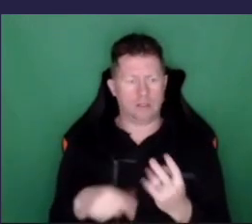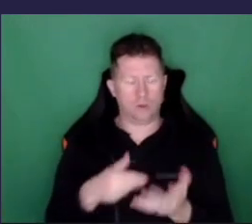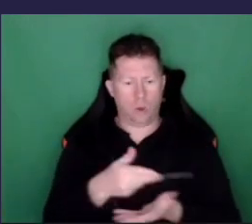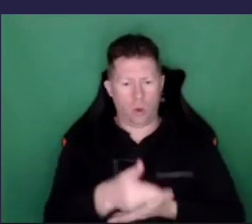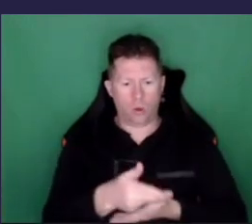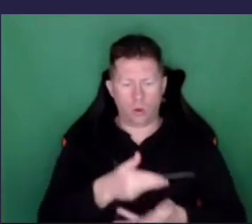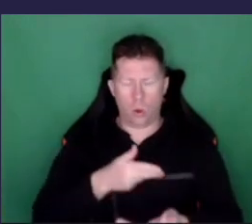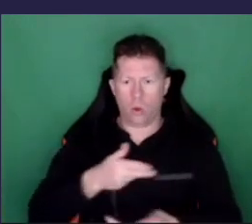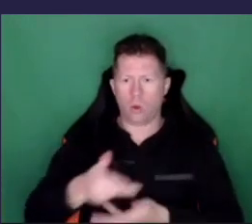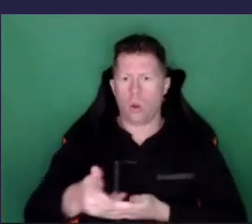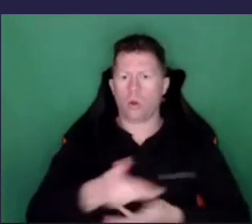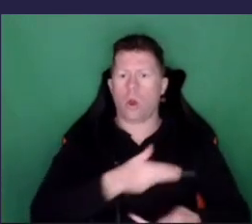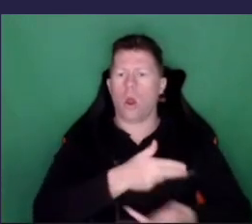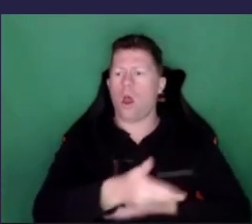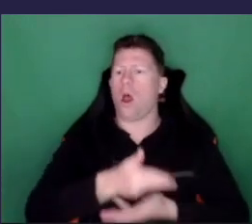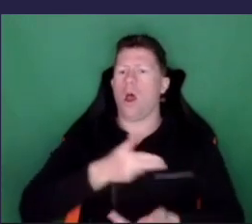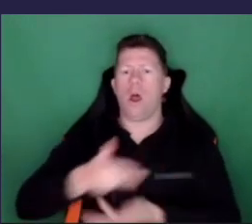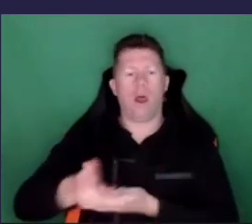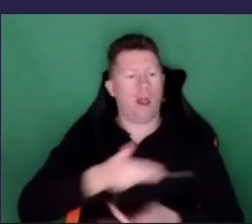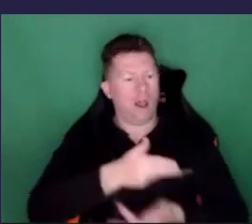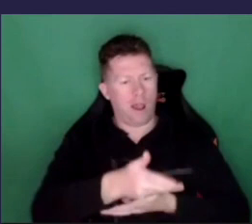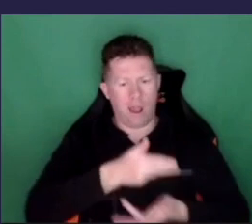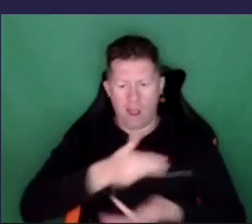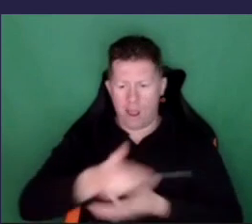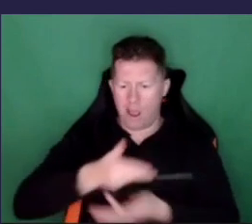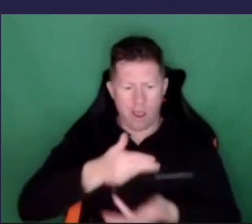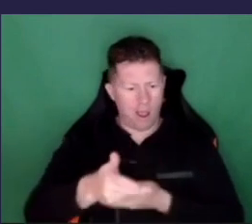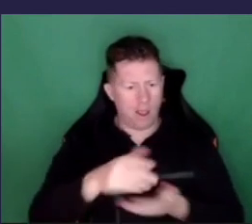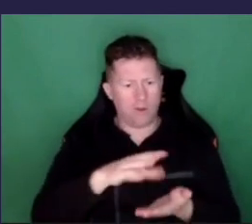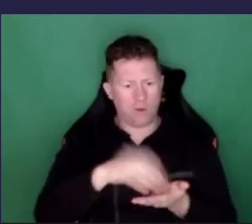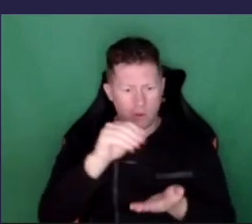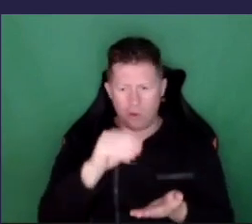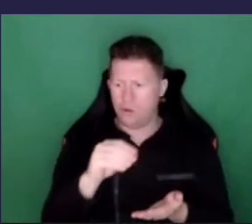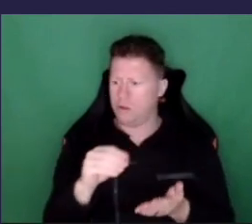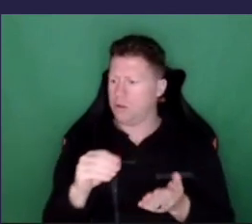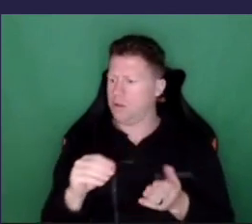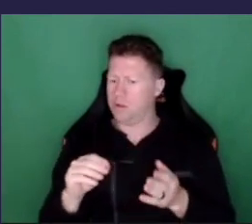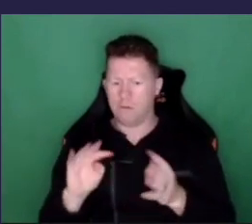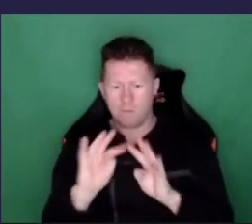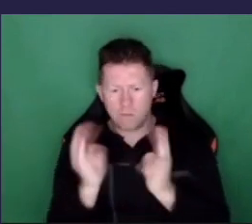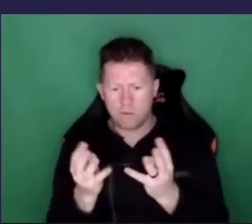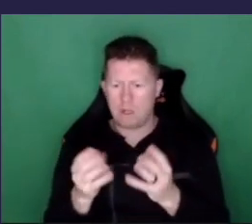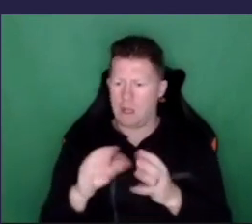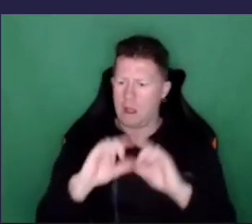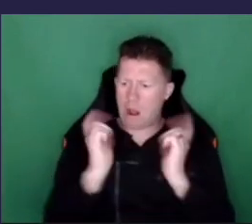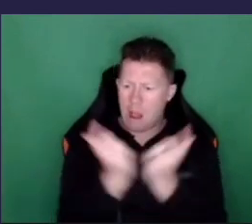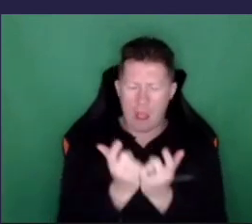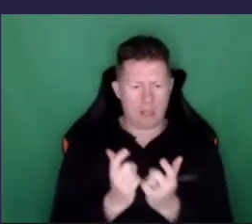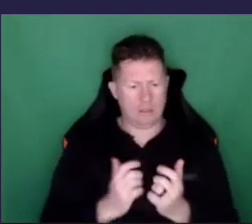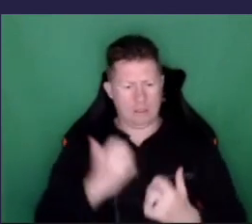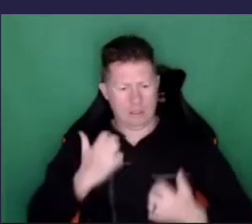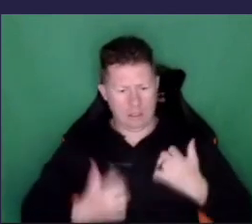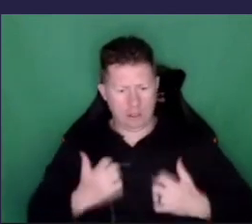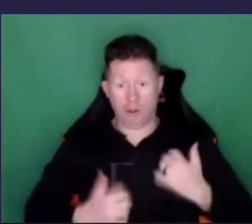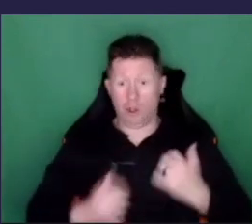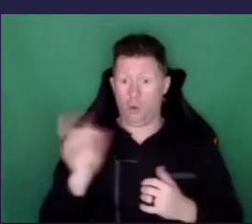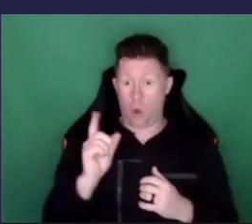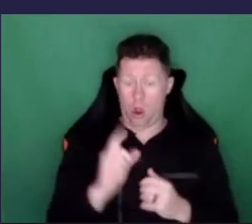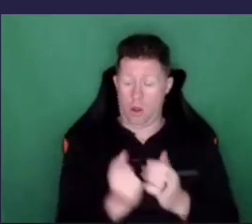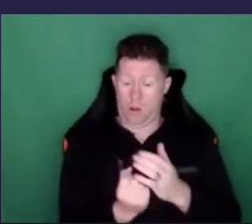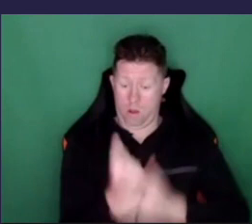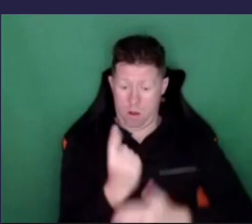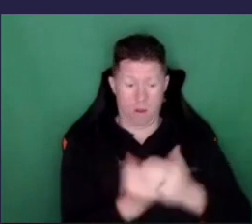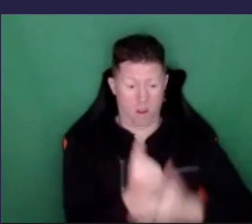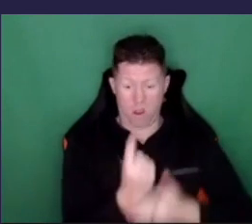conversation with these students and with others in their class about what they're interested in. And out of that came,